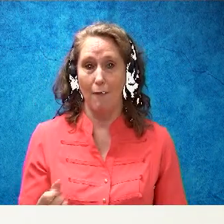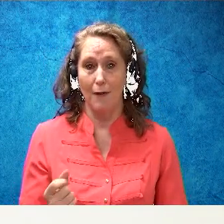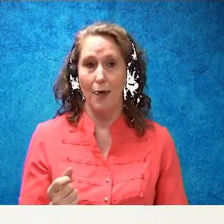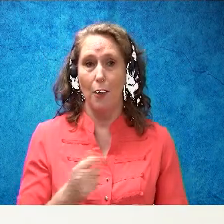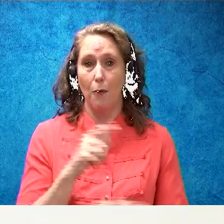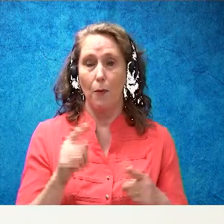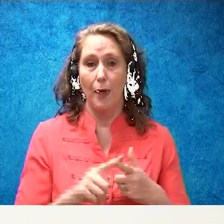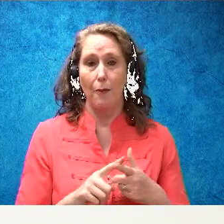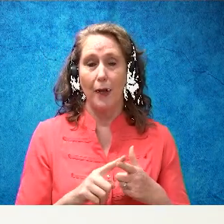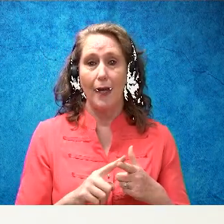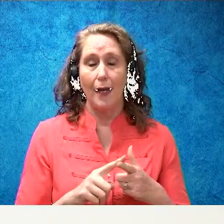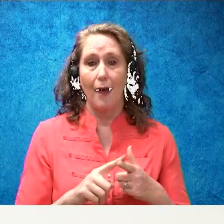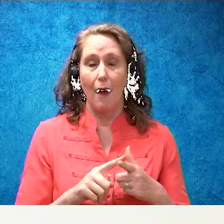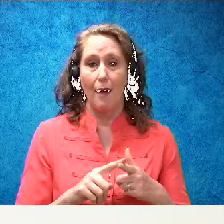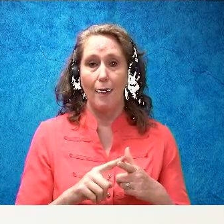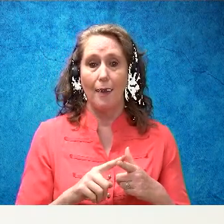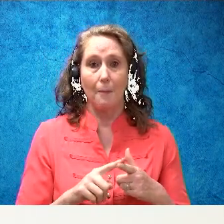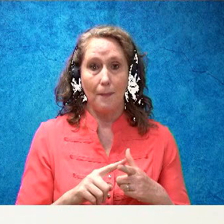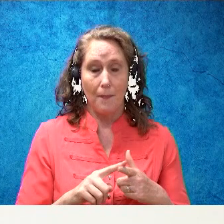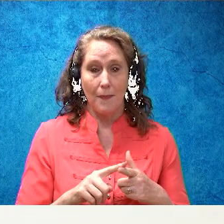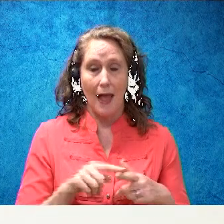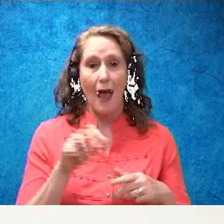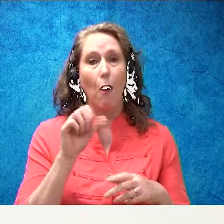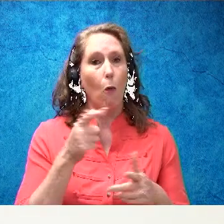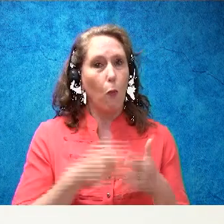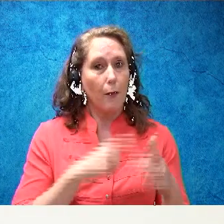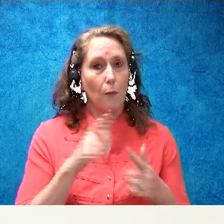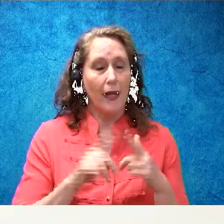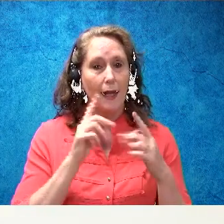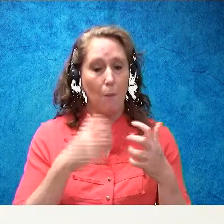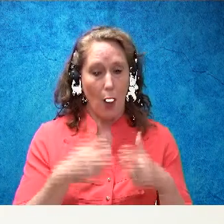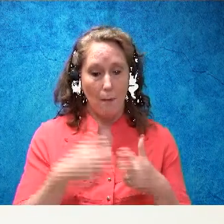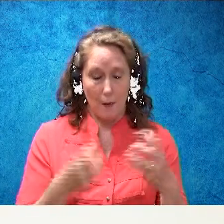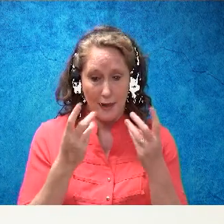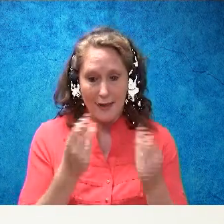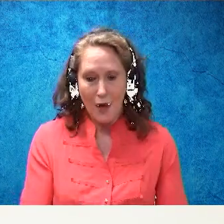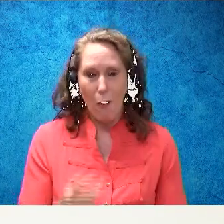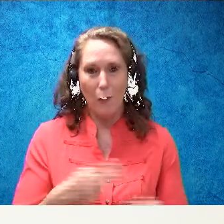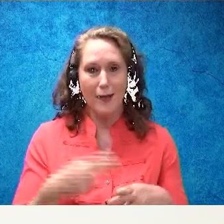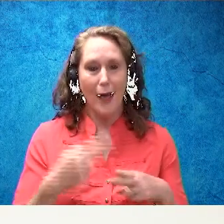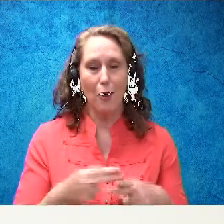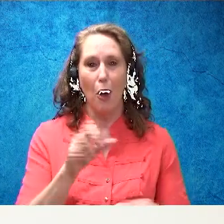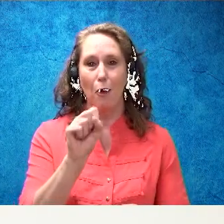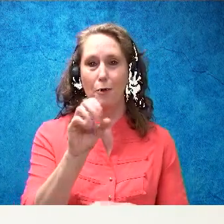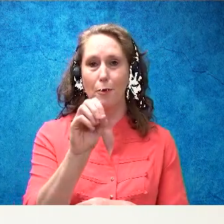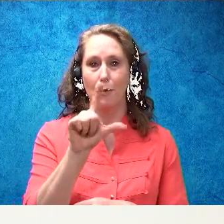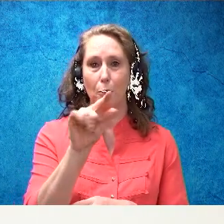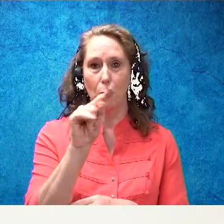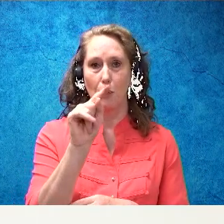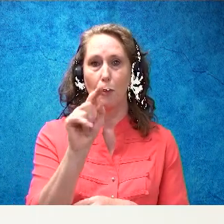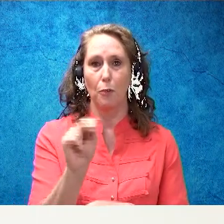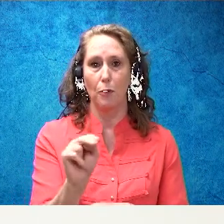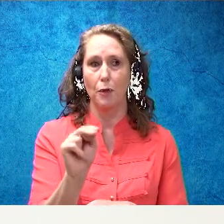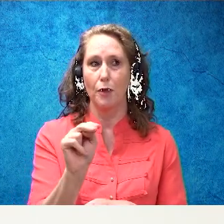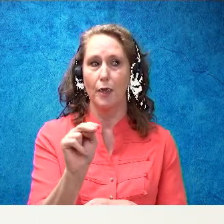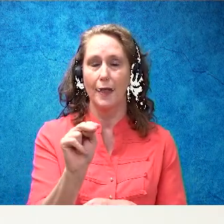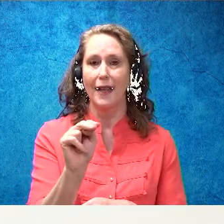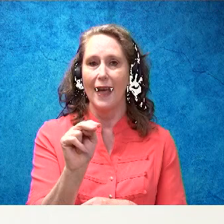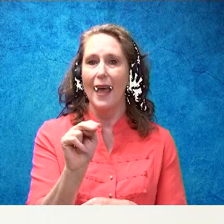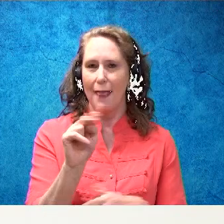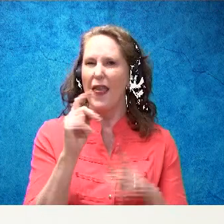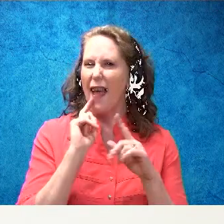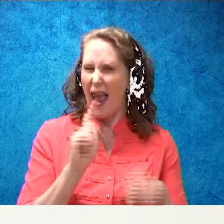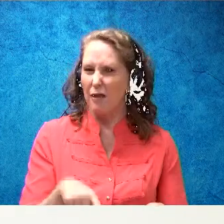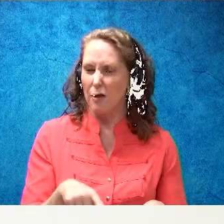called? The solution. Great job, friends. The solution to the problem.